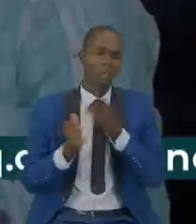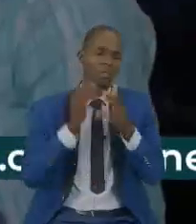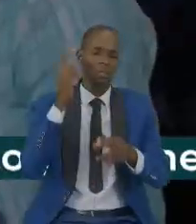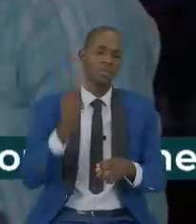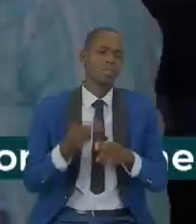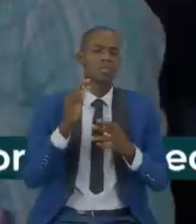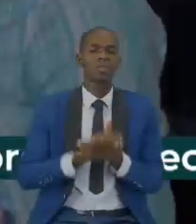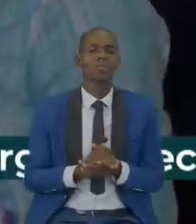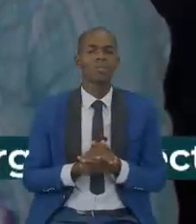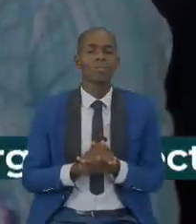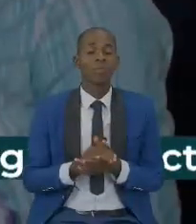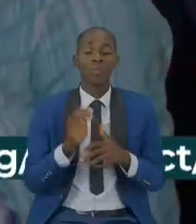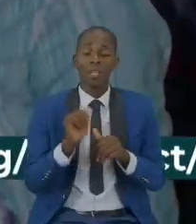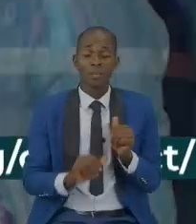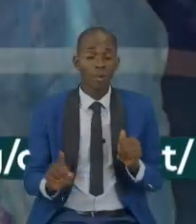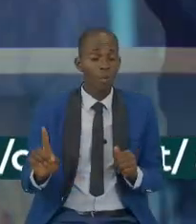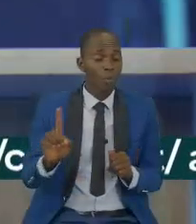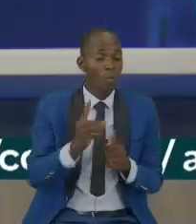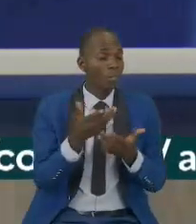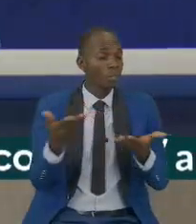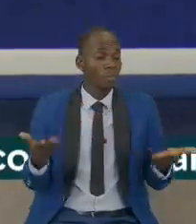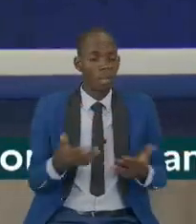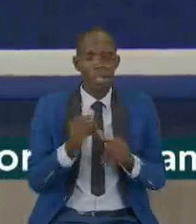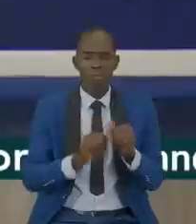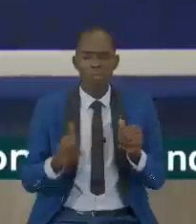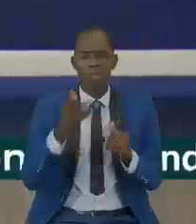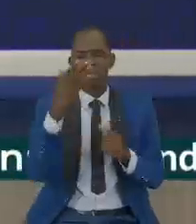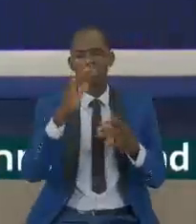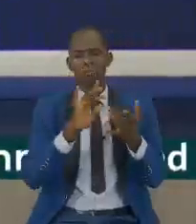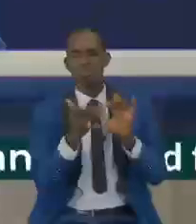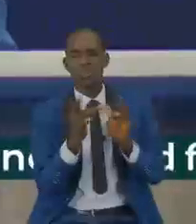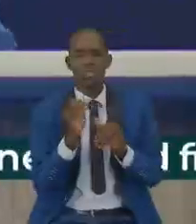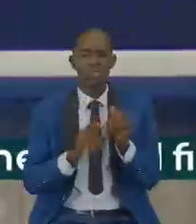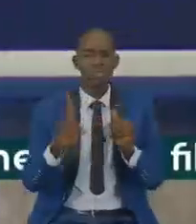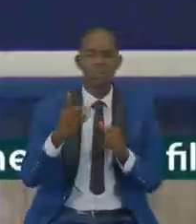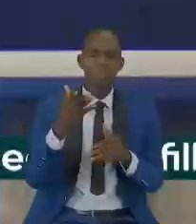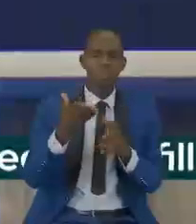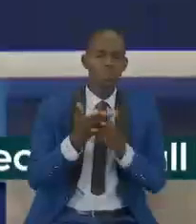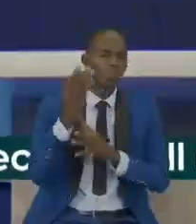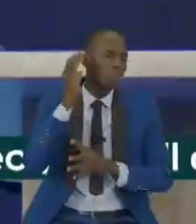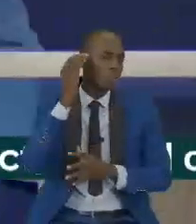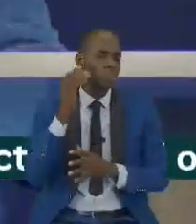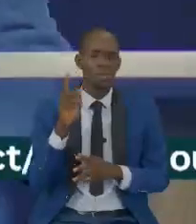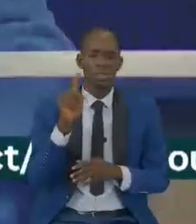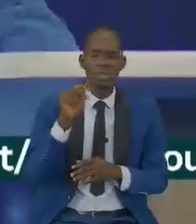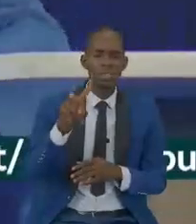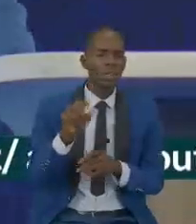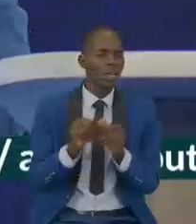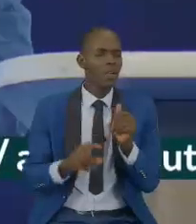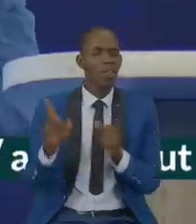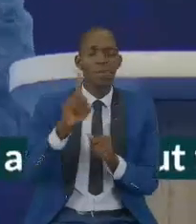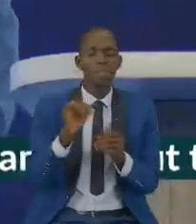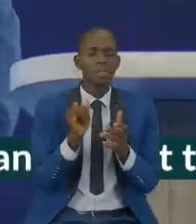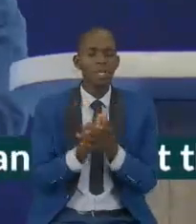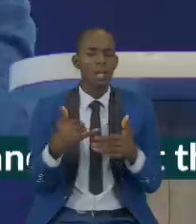name. Everyone here, everyone online, everyone over the radio, over the television, anywhere, we've heard your